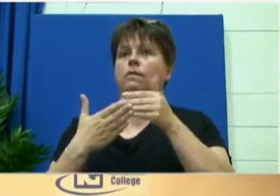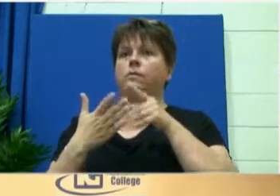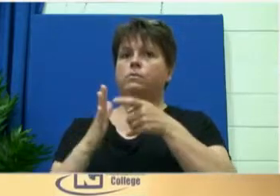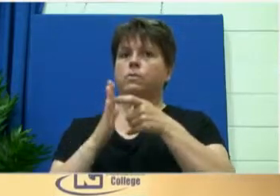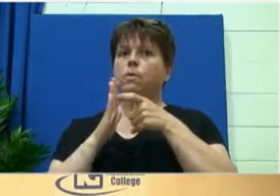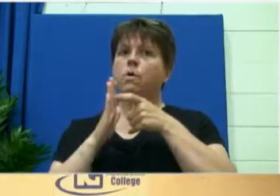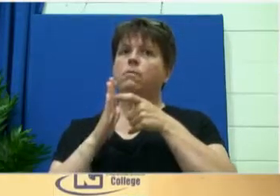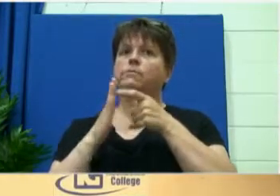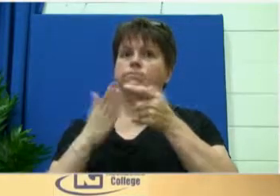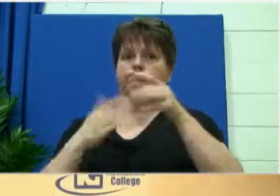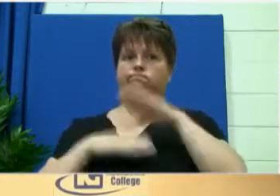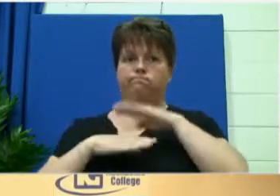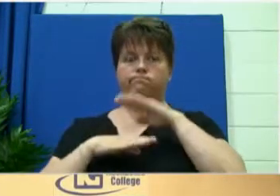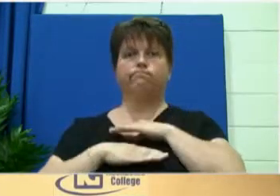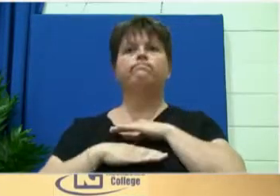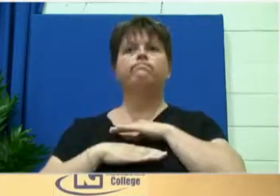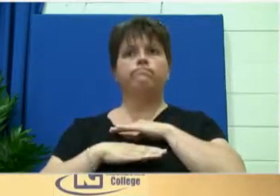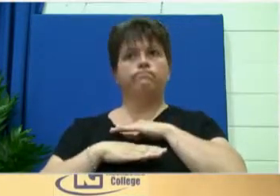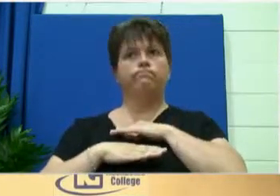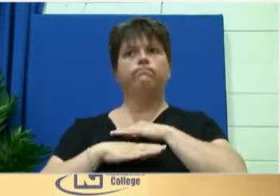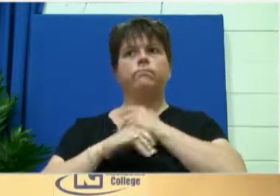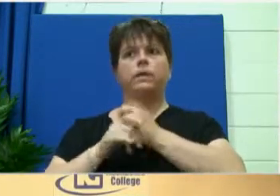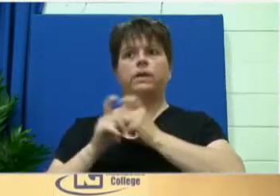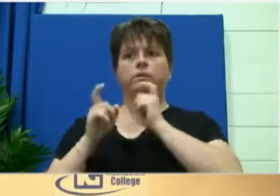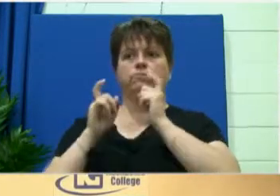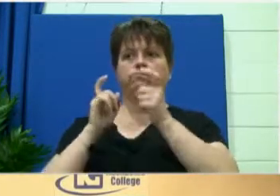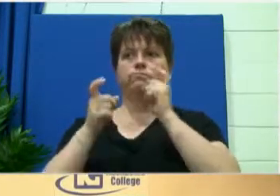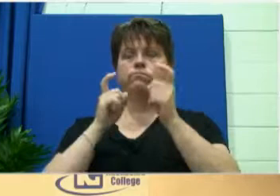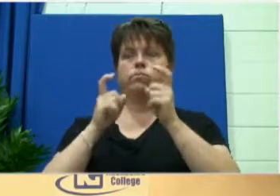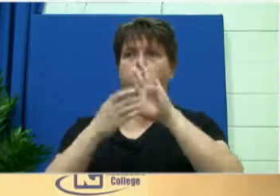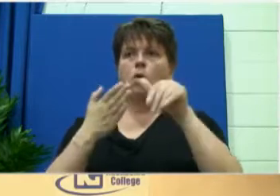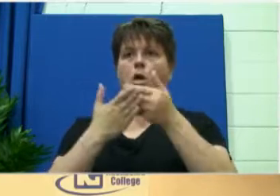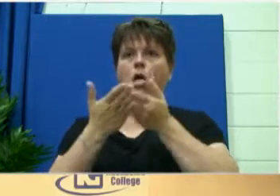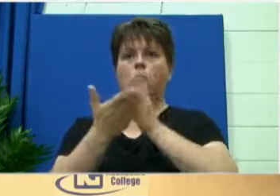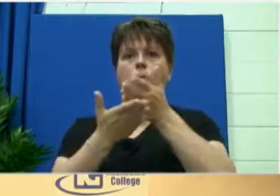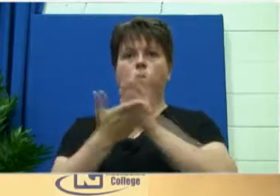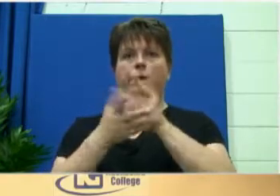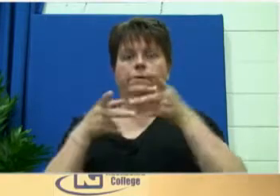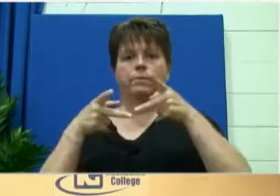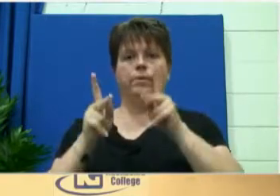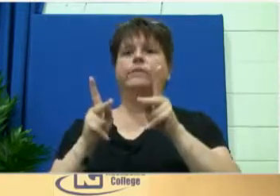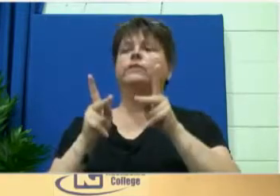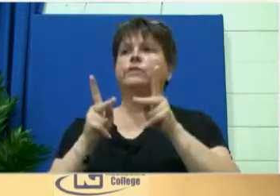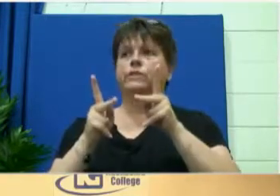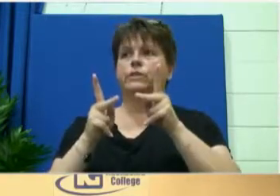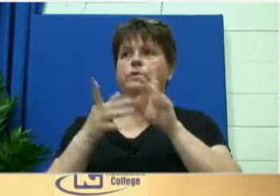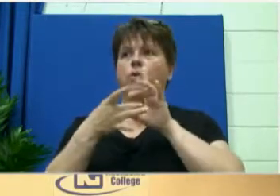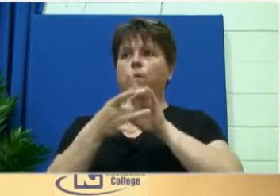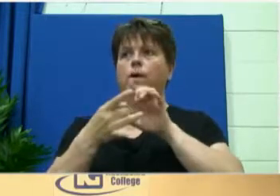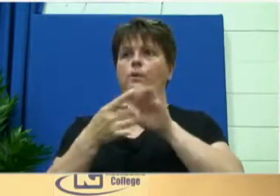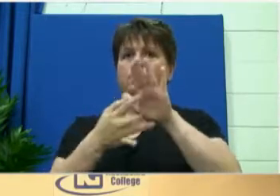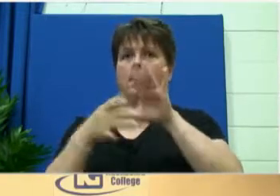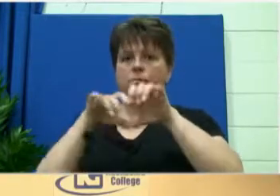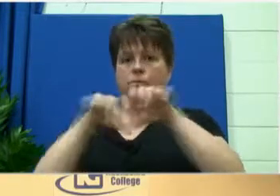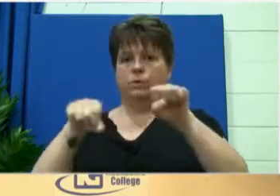all the requirements. Each degree is conferred upon you with all the rights and privileges pertaining